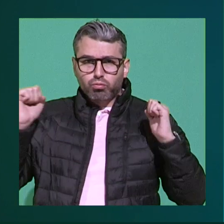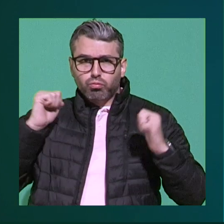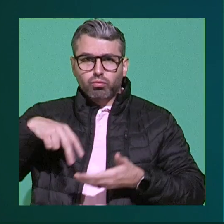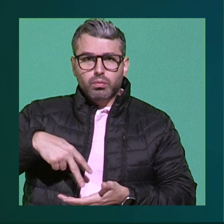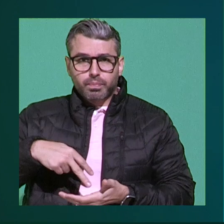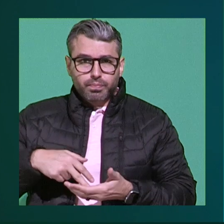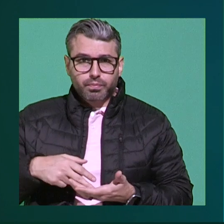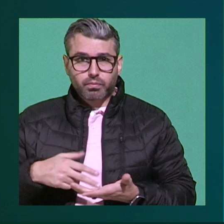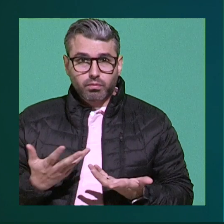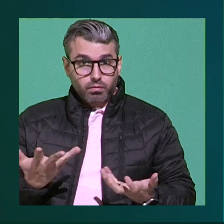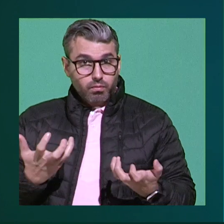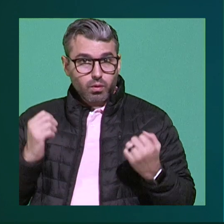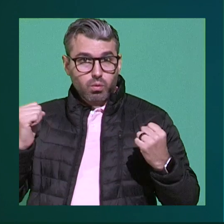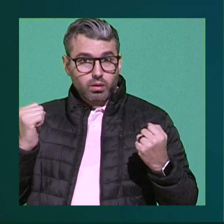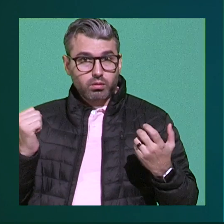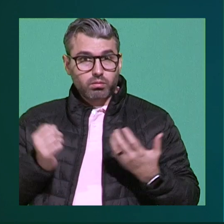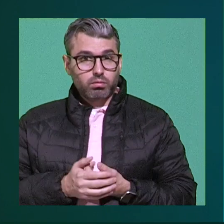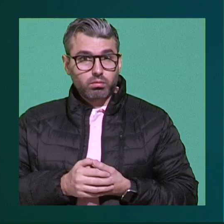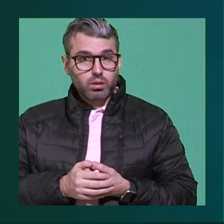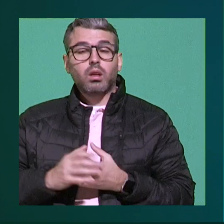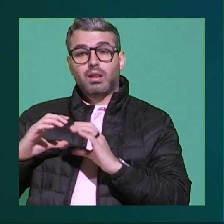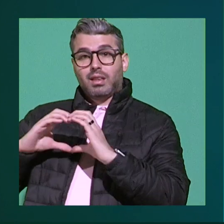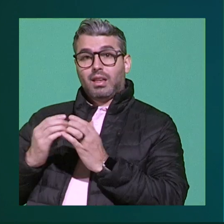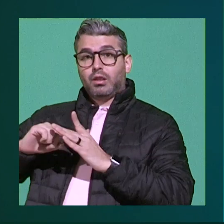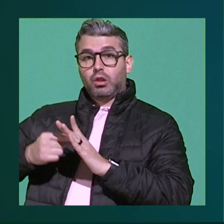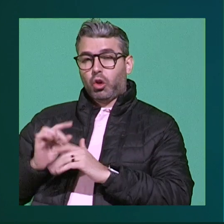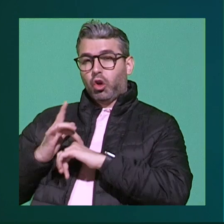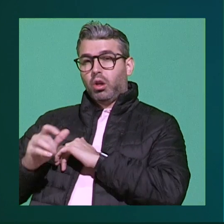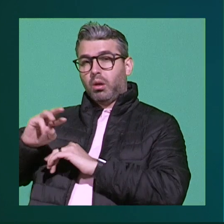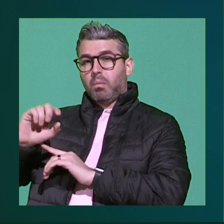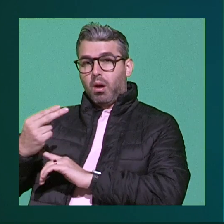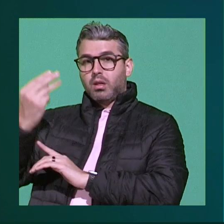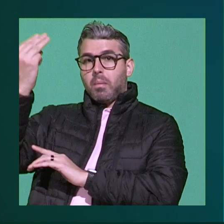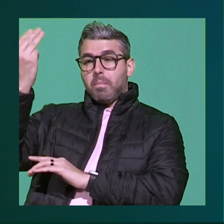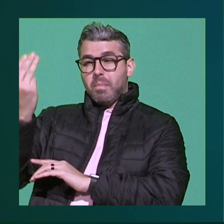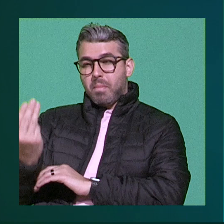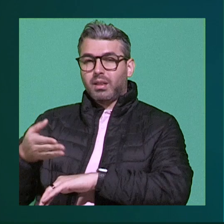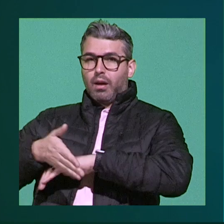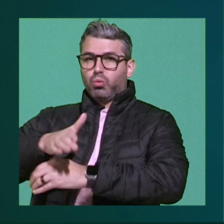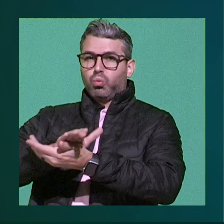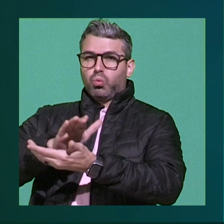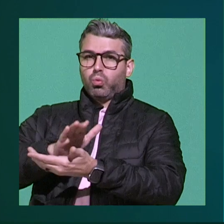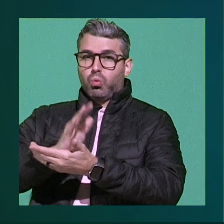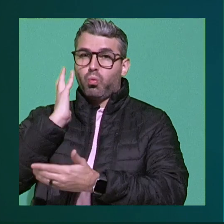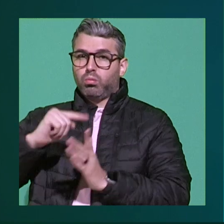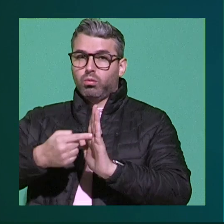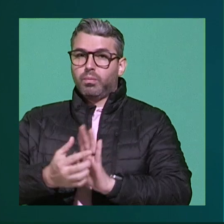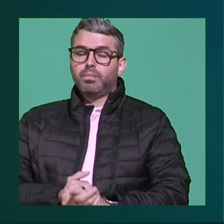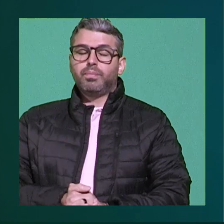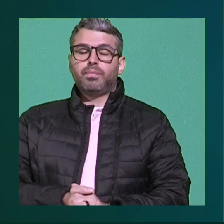fun, sassy, music, and dance? Classes start in early March every Monday after school.